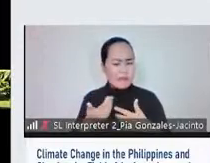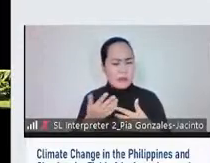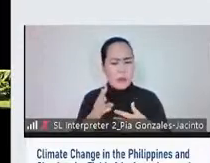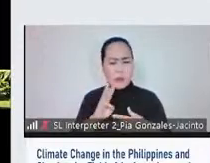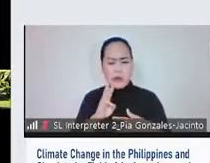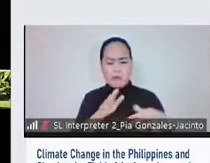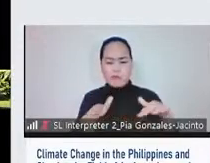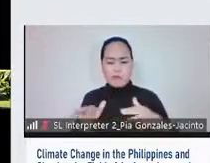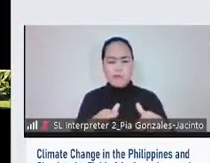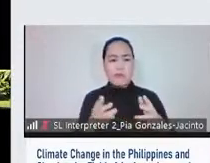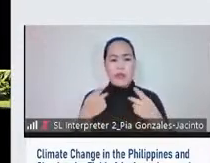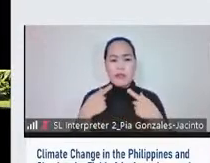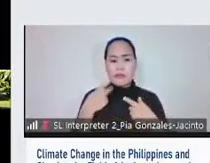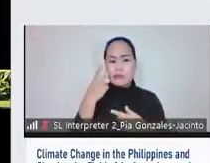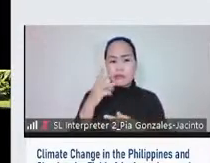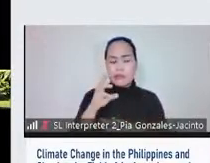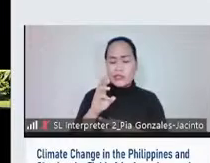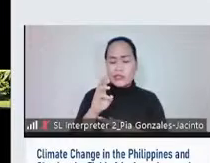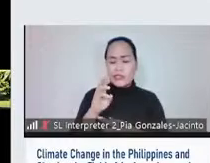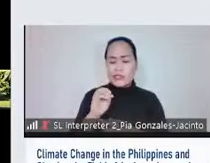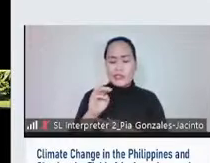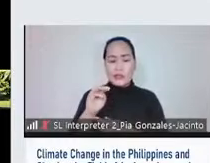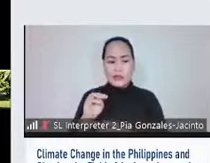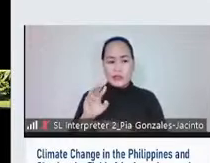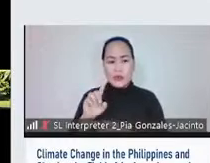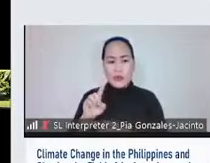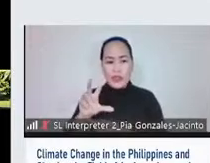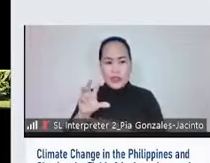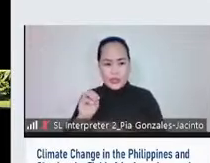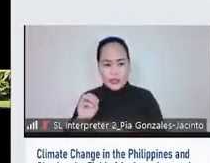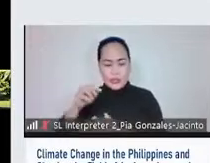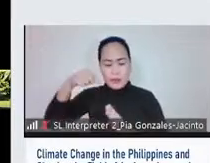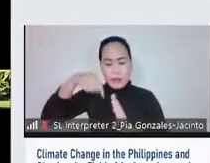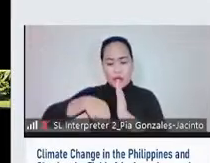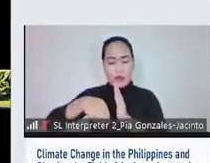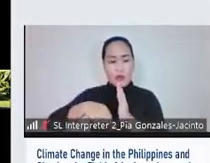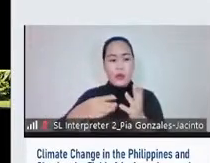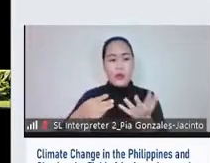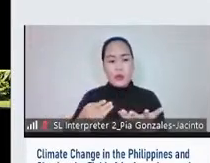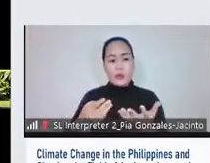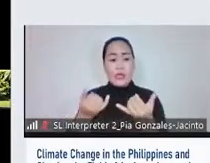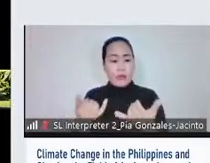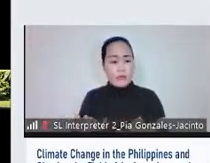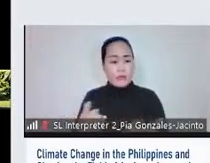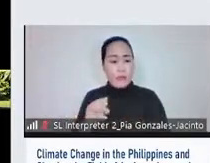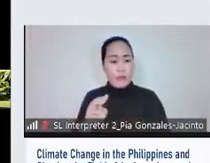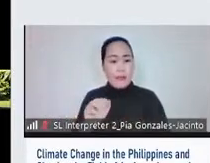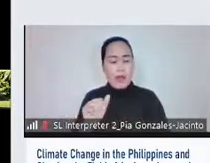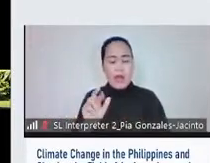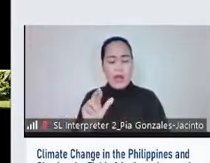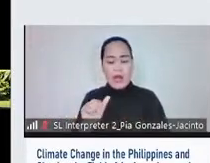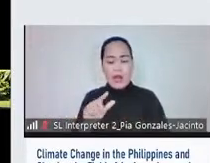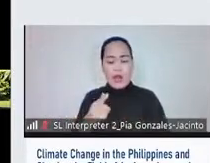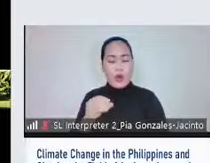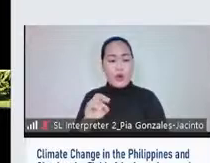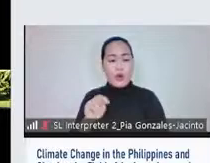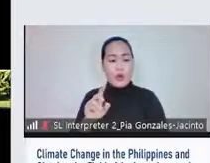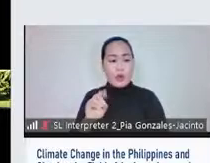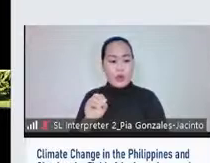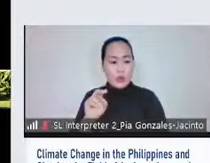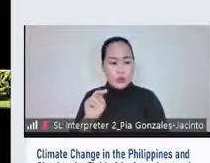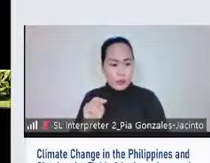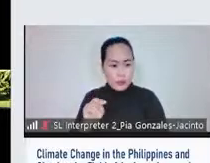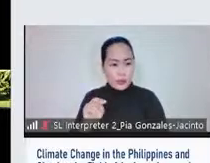today's sea level to 130 meters below modern. Marigondon Cave, 40 meters below sea level, was once high and dry,